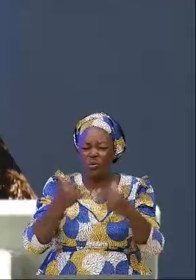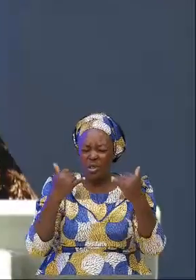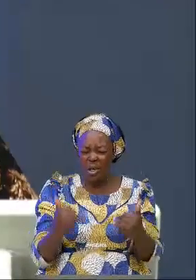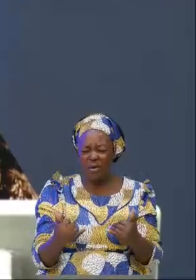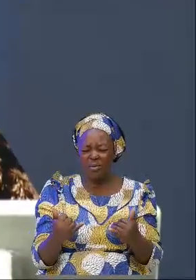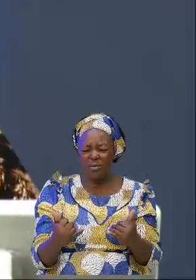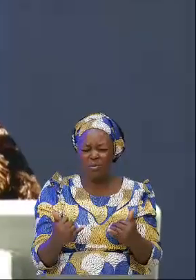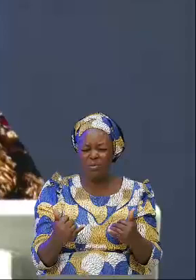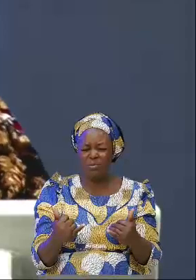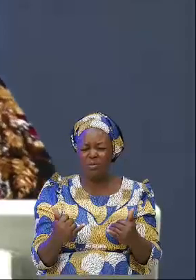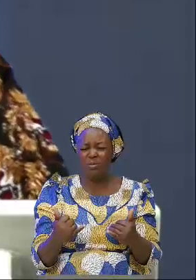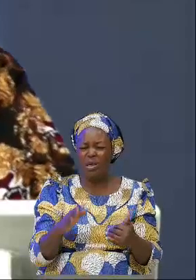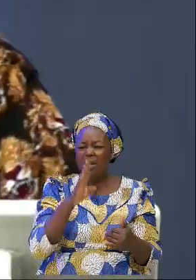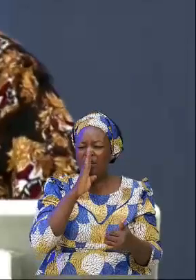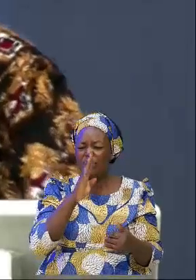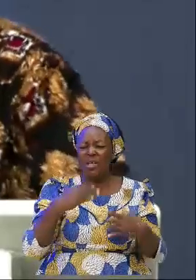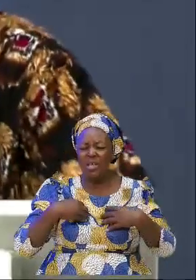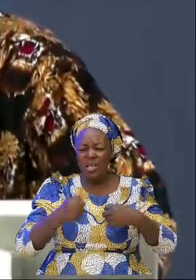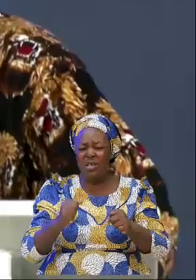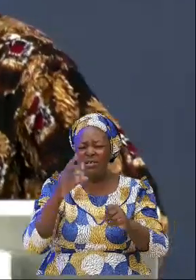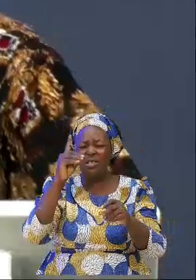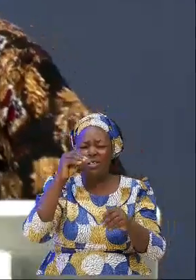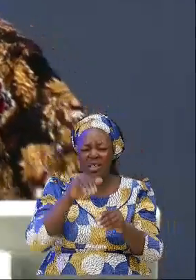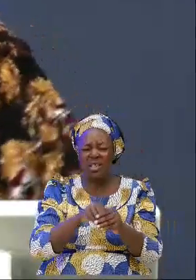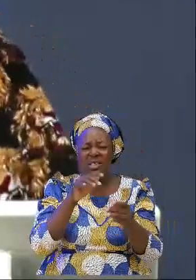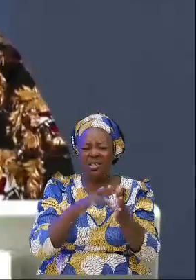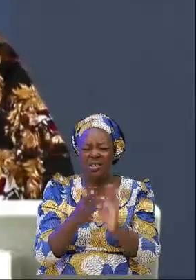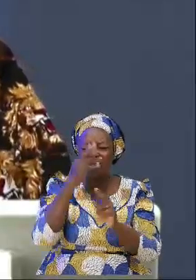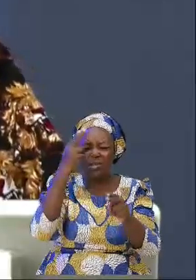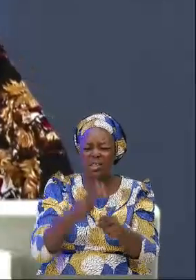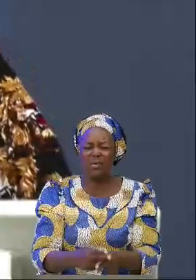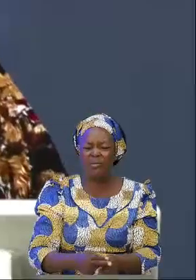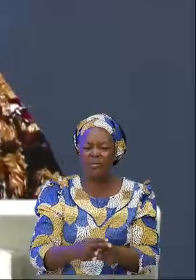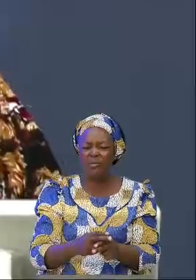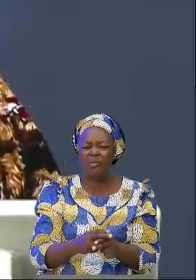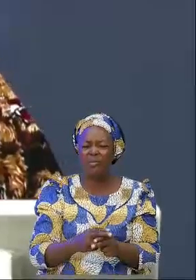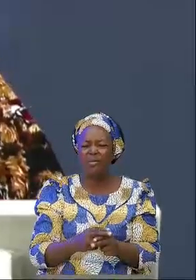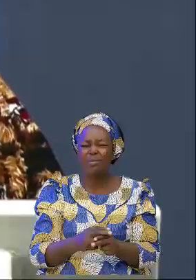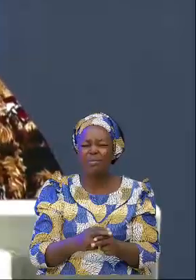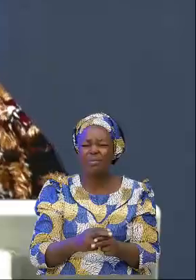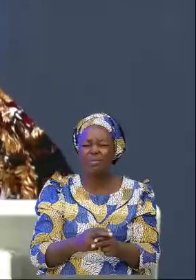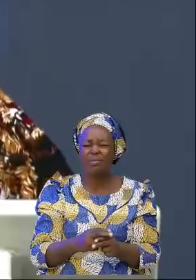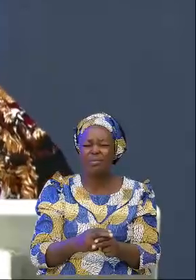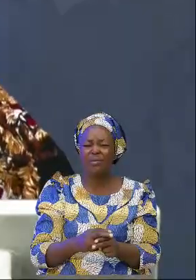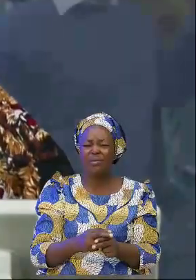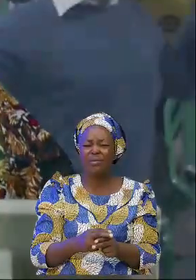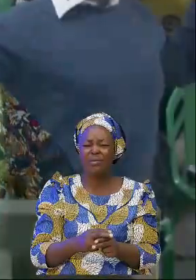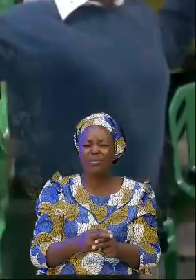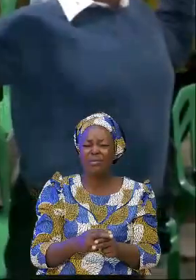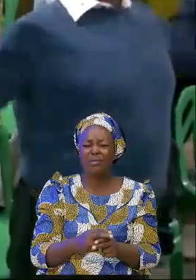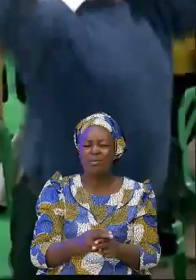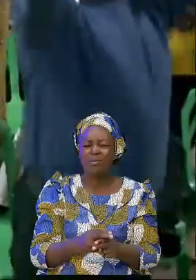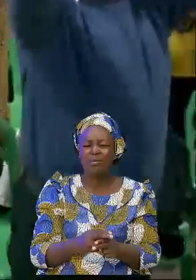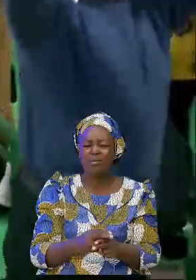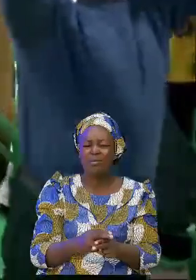in the night, the Lord touch you right now. Be healed in Jesus'